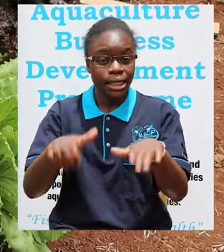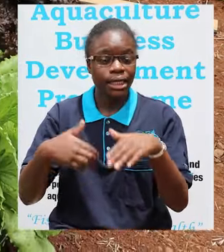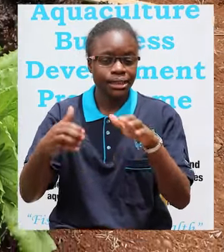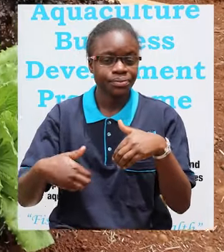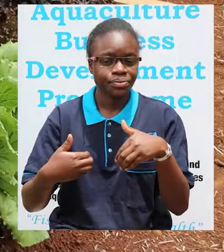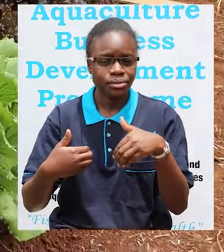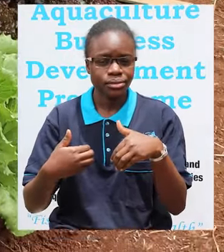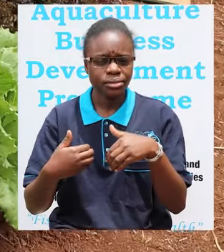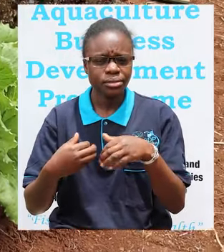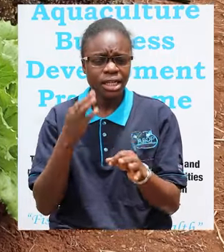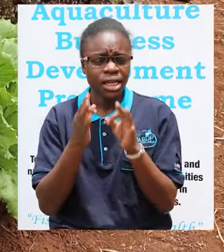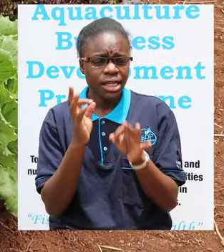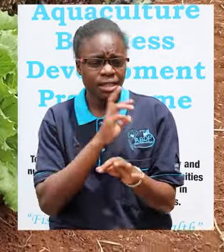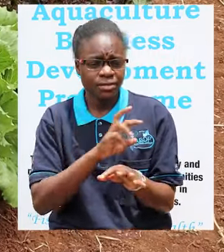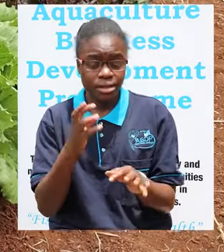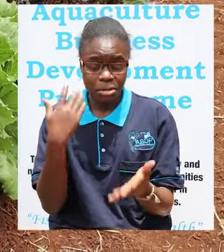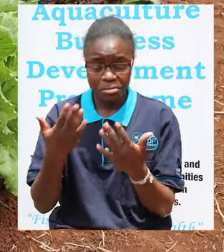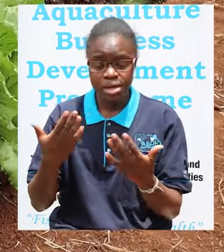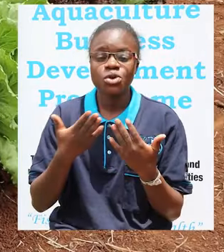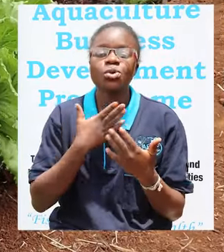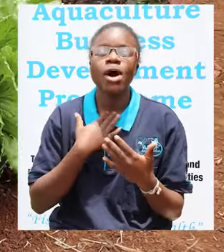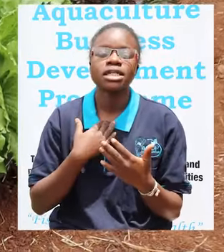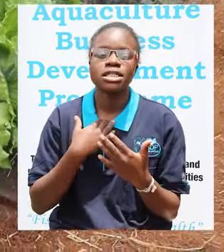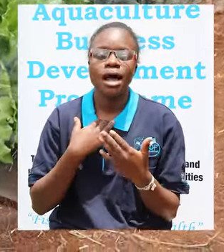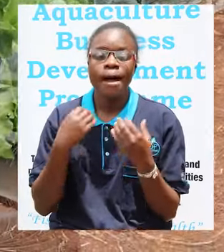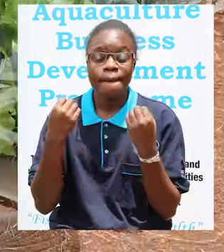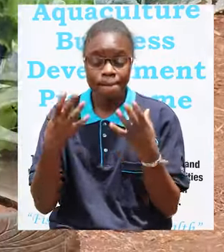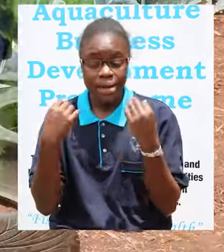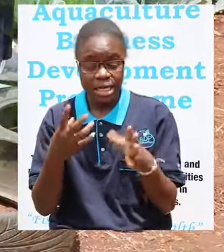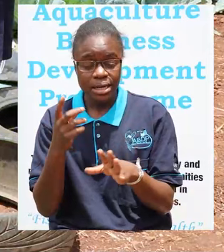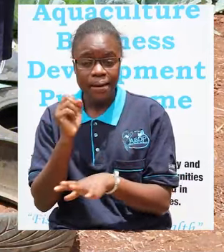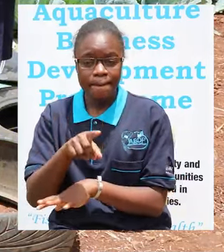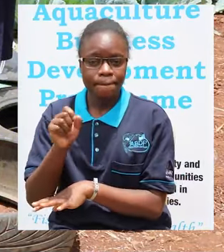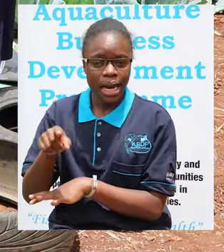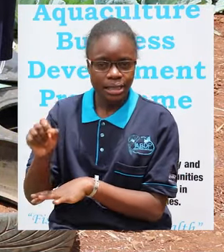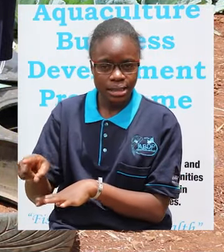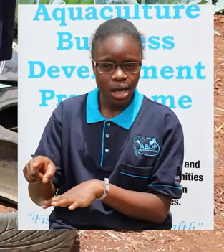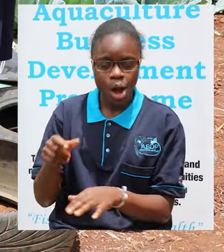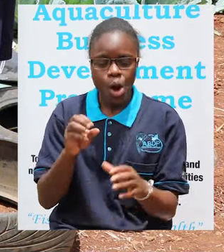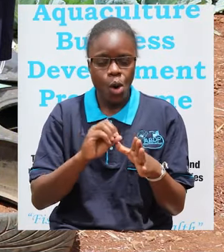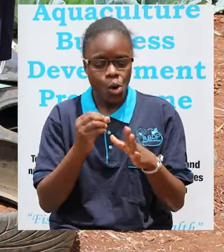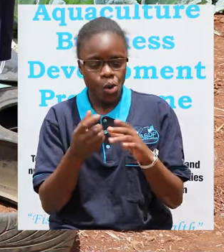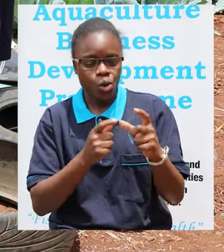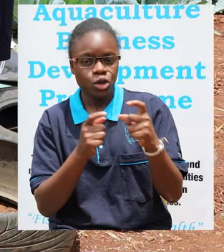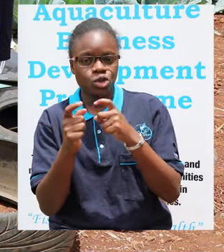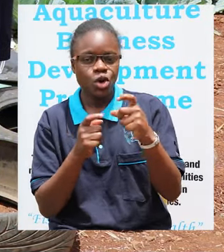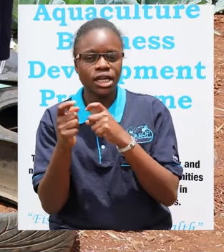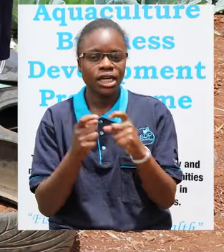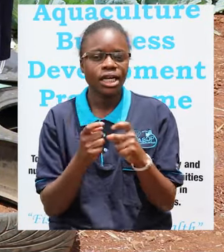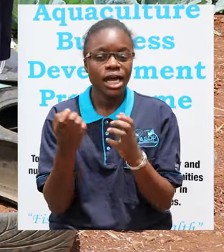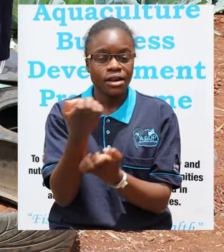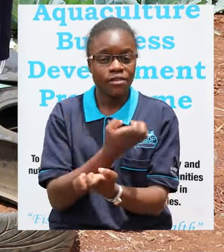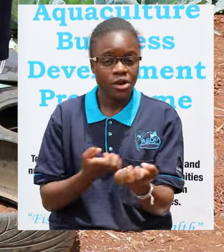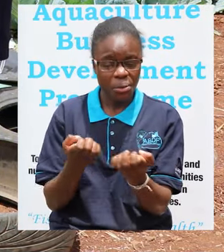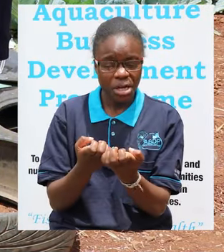They are very ideal in areas where you want to achieve high plant population, You want to control the environment